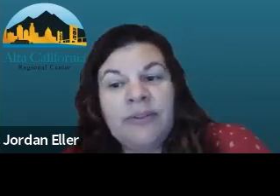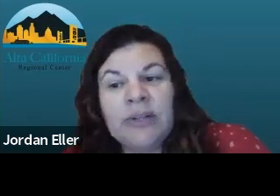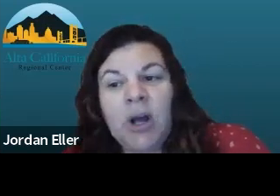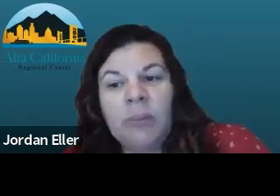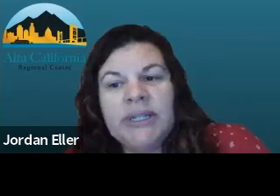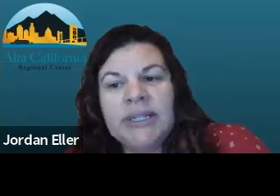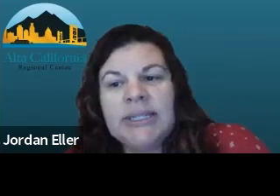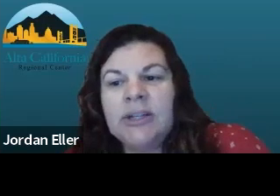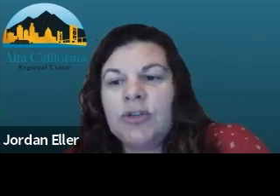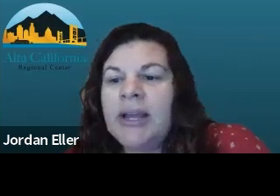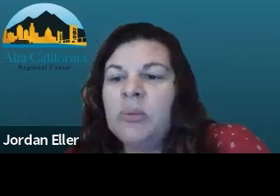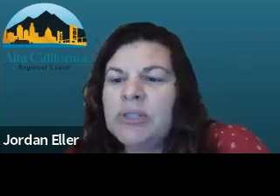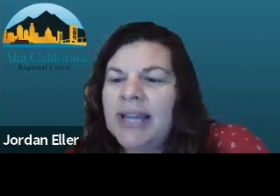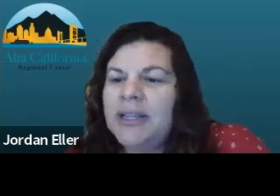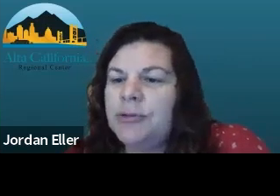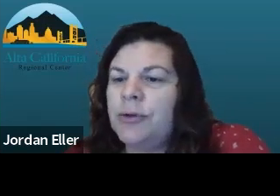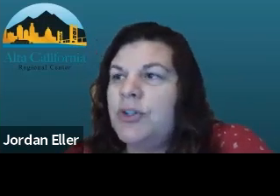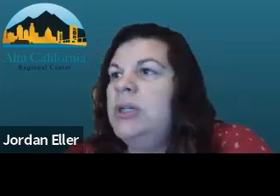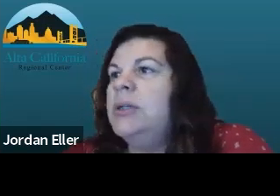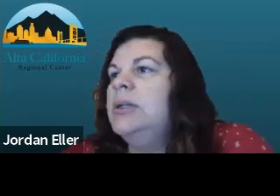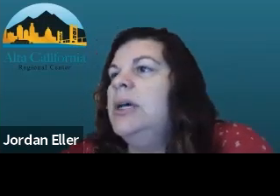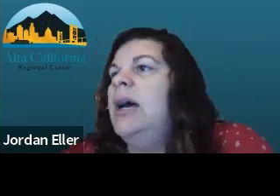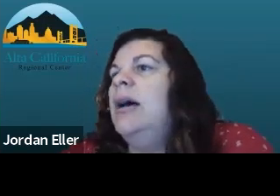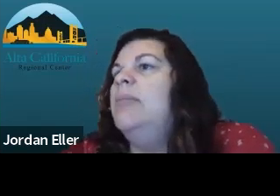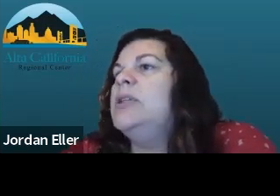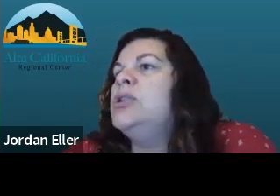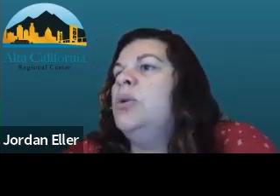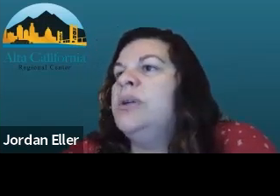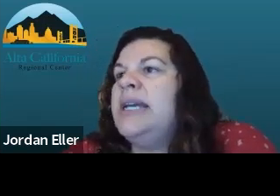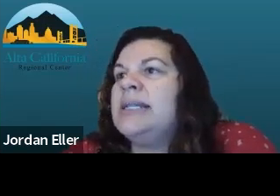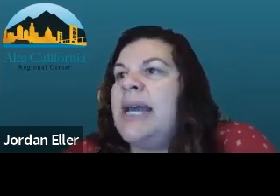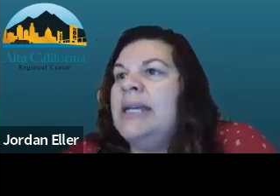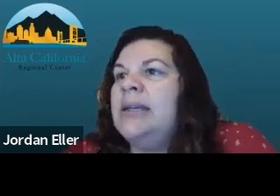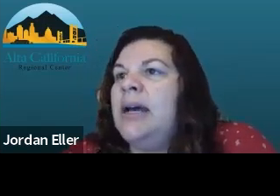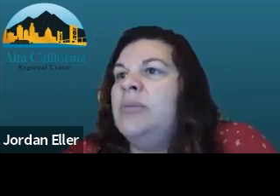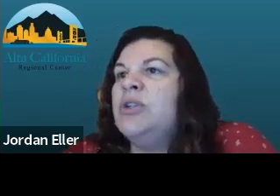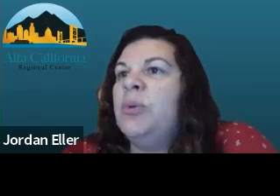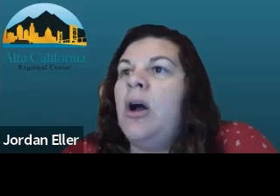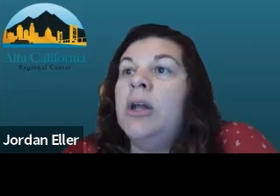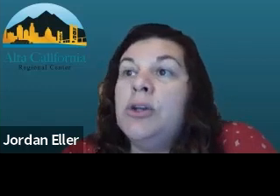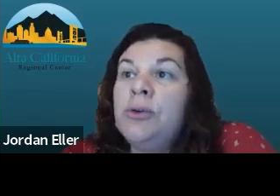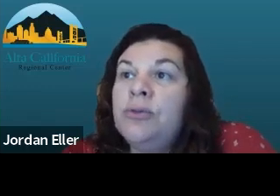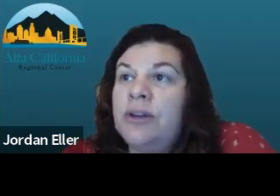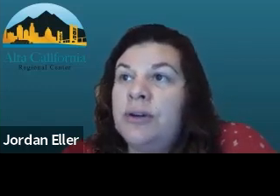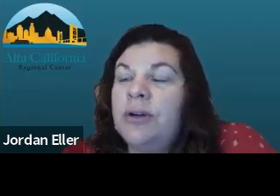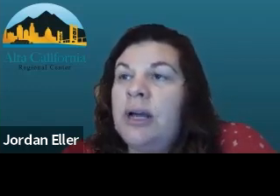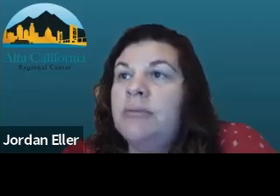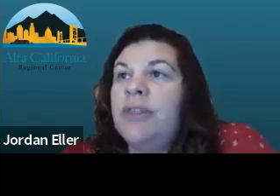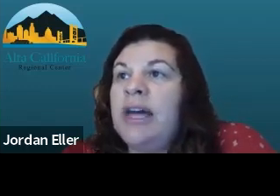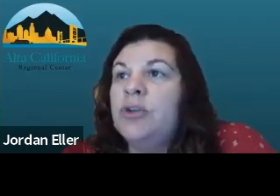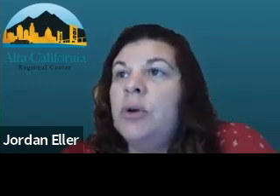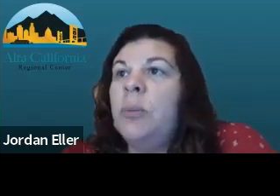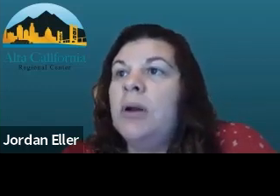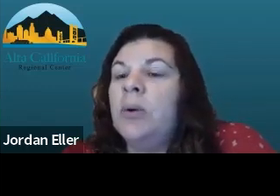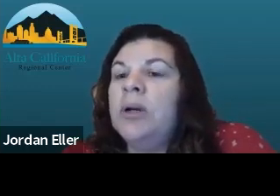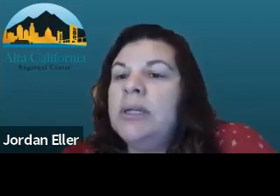they've been found incompetent to stand trial, most likely diversion. So we're really excited to bring on a new vendor for